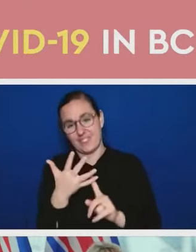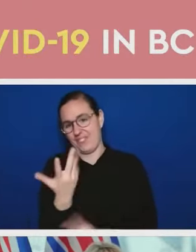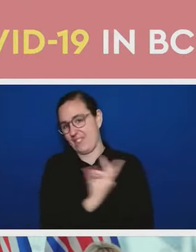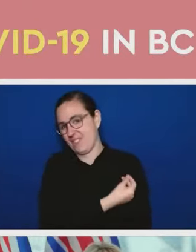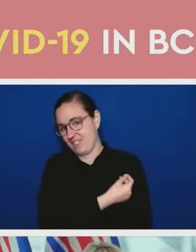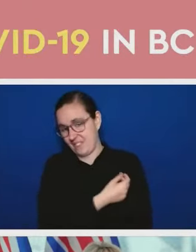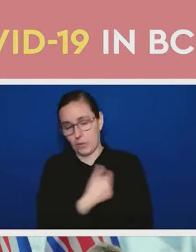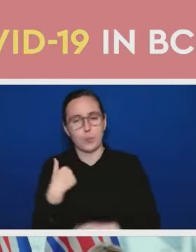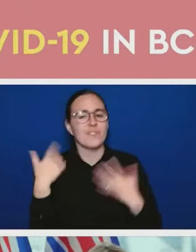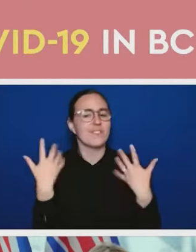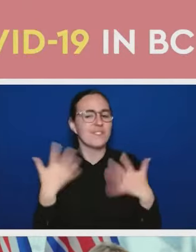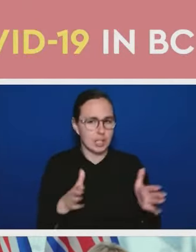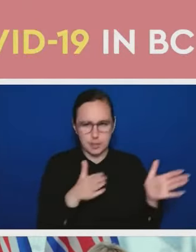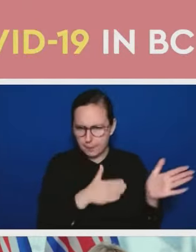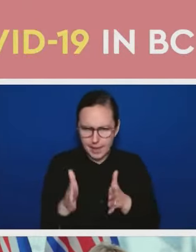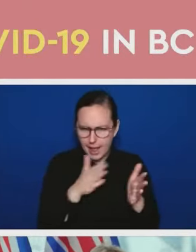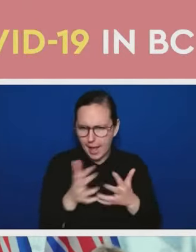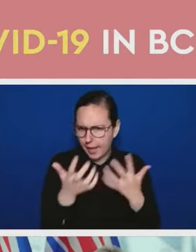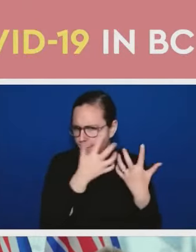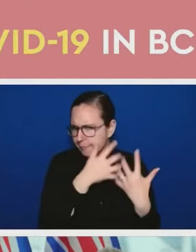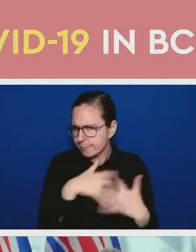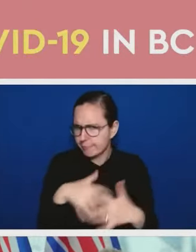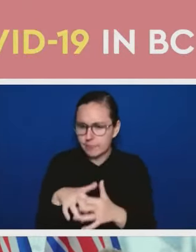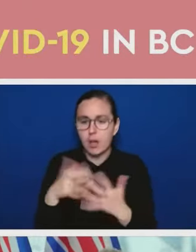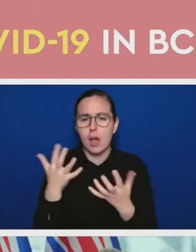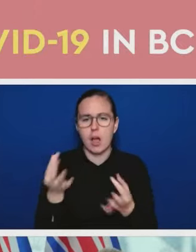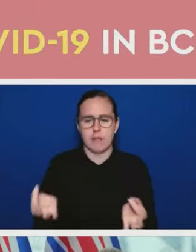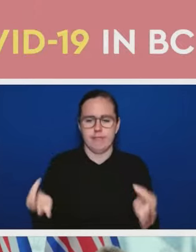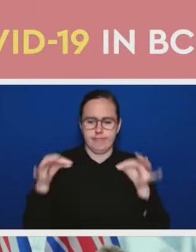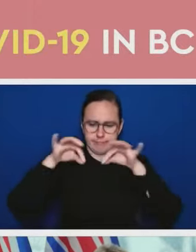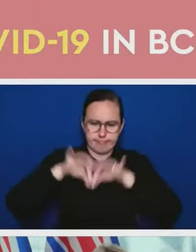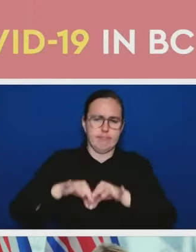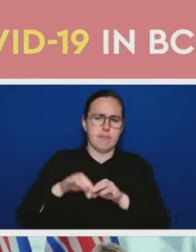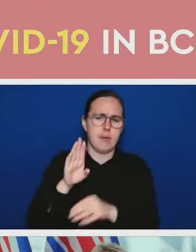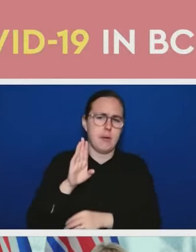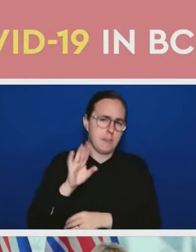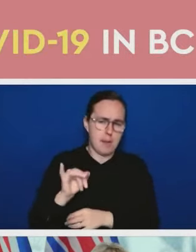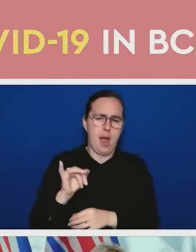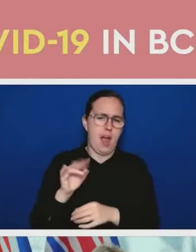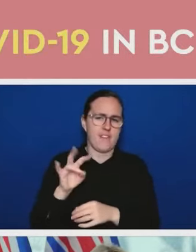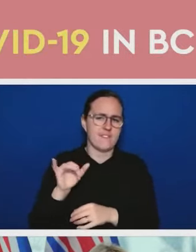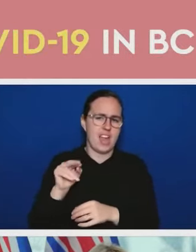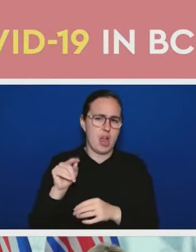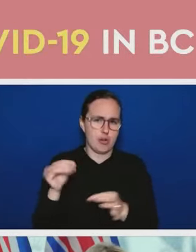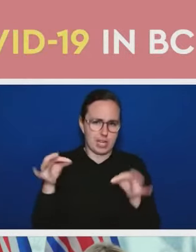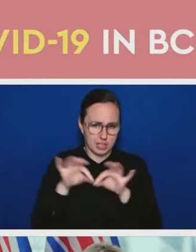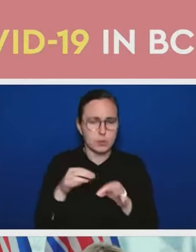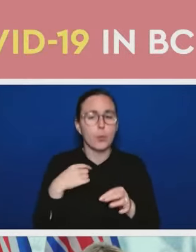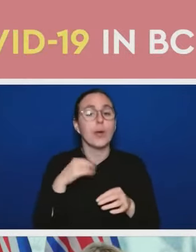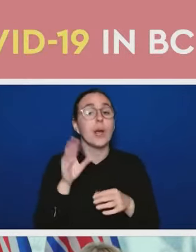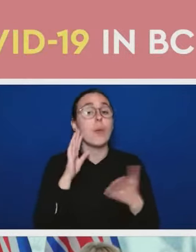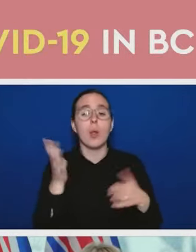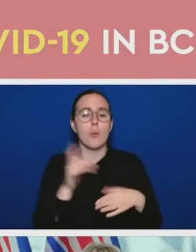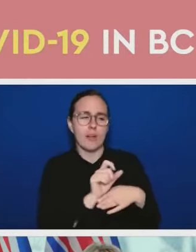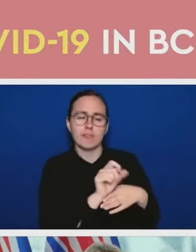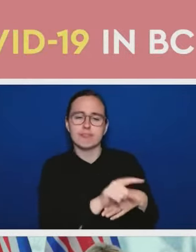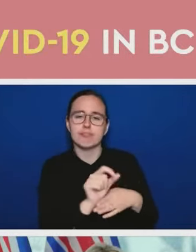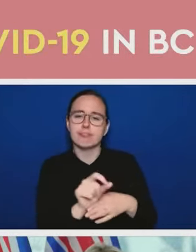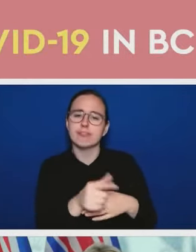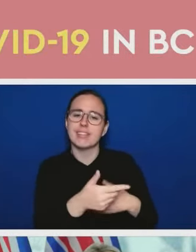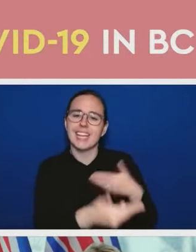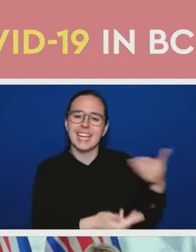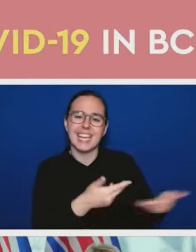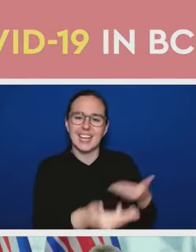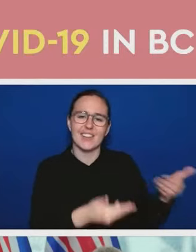is available for people, and you'll be getting your invites to come and get your bivalent booster dose and your